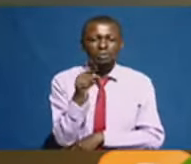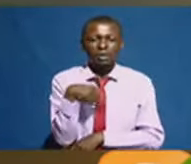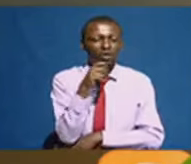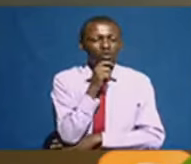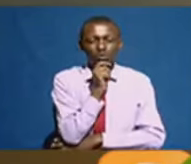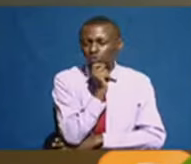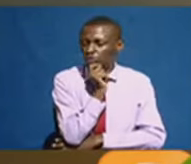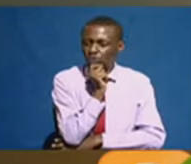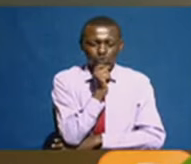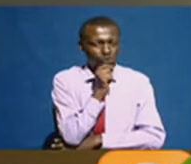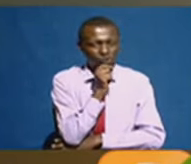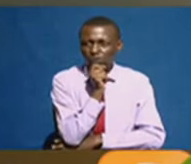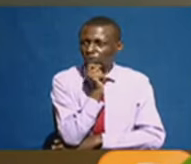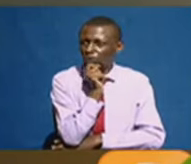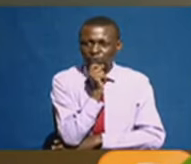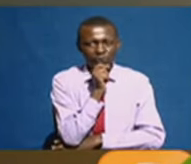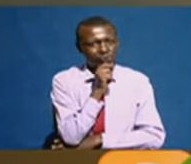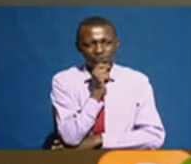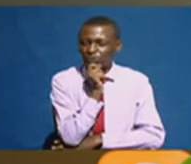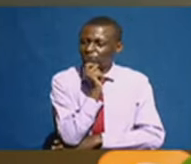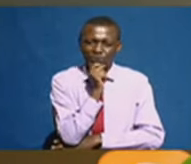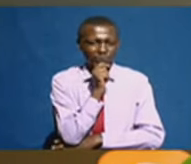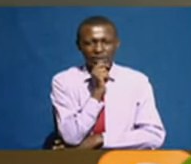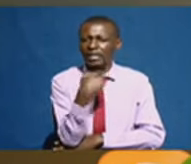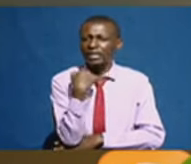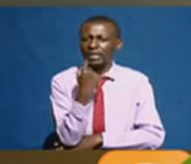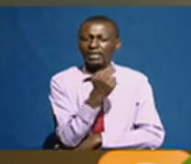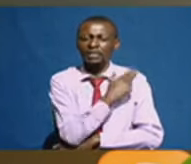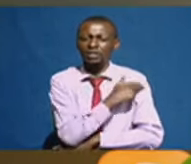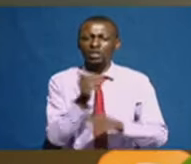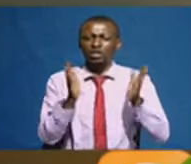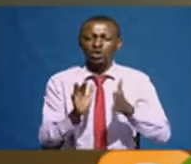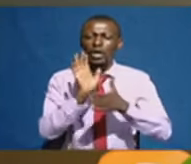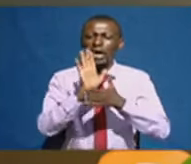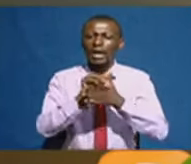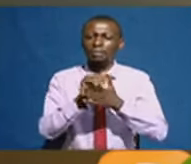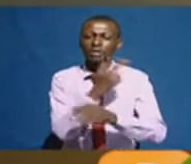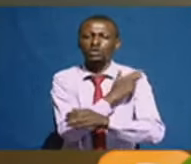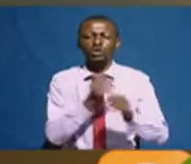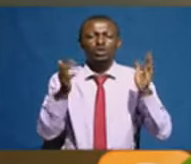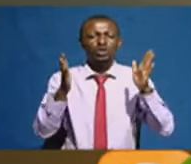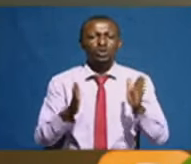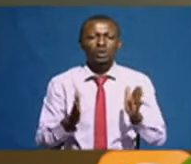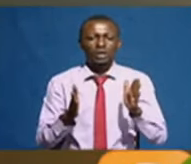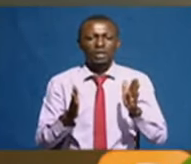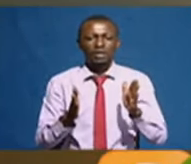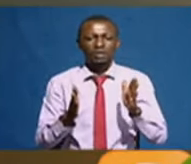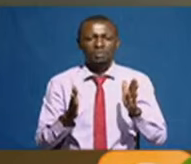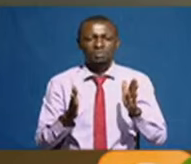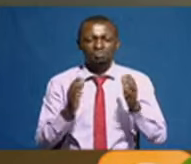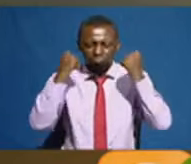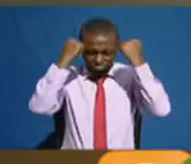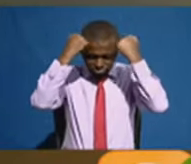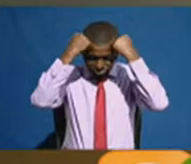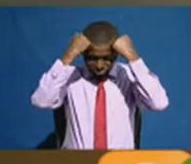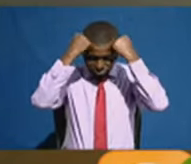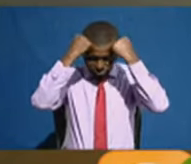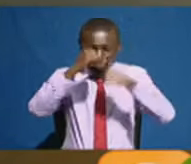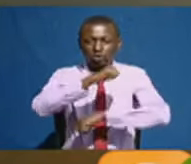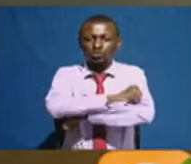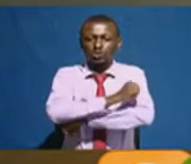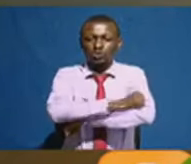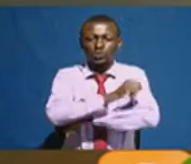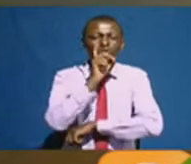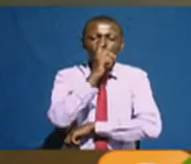hold on, are these, when you talk about medical interns, these are people who've finished medical school. These are people